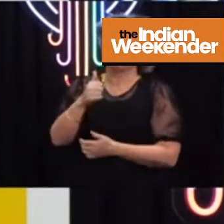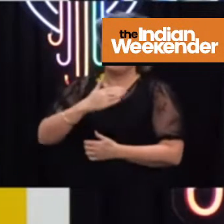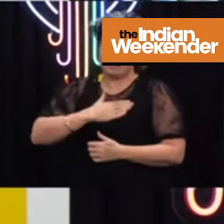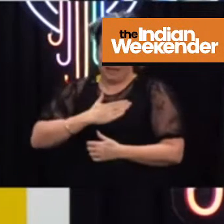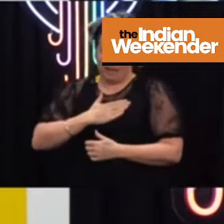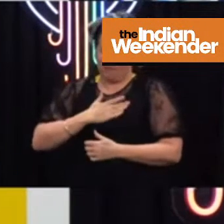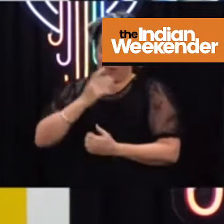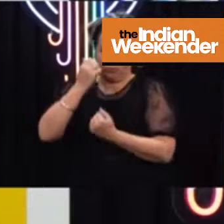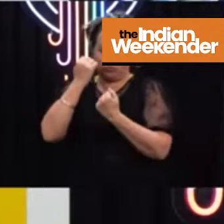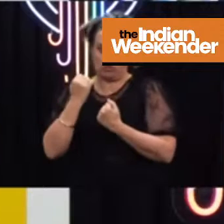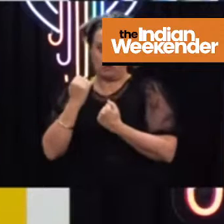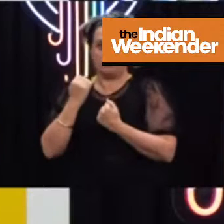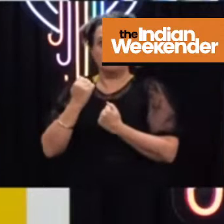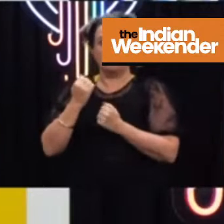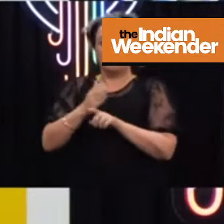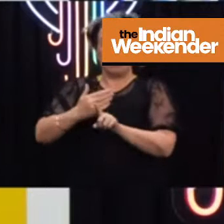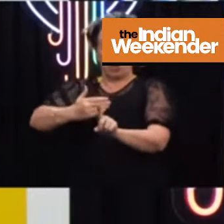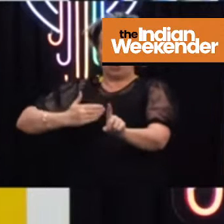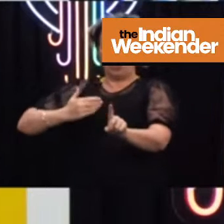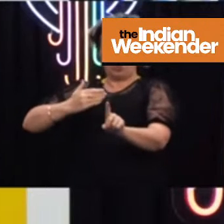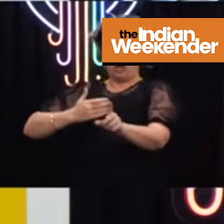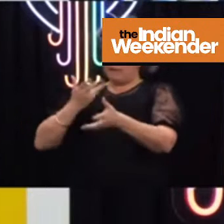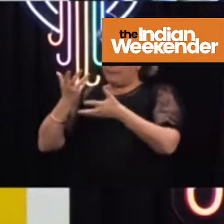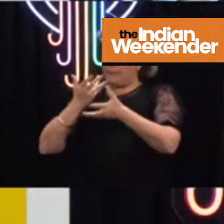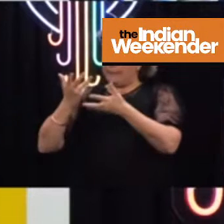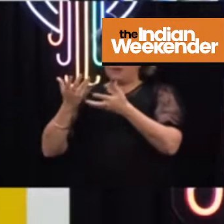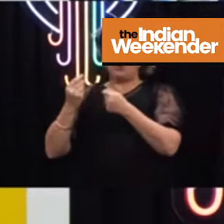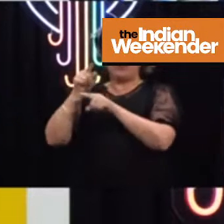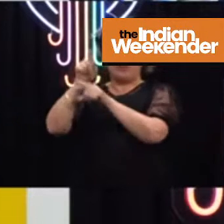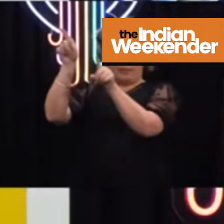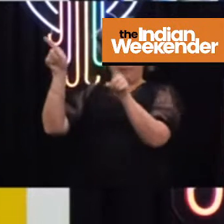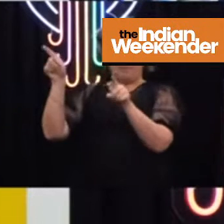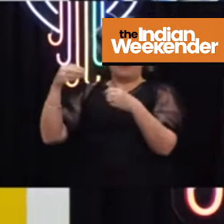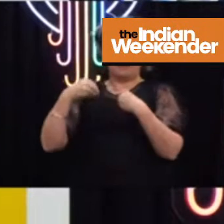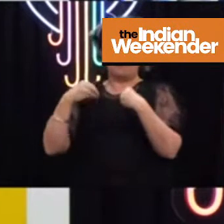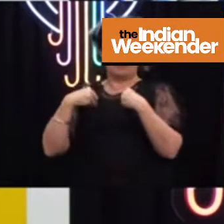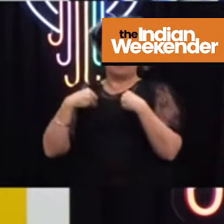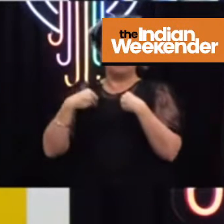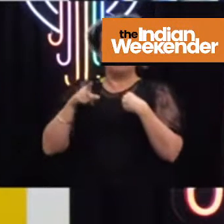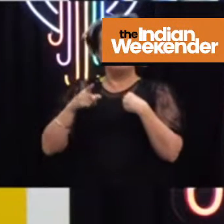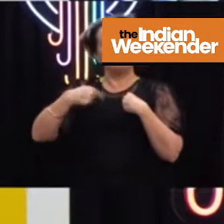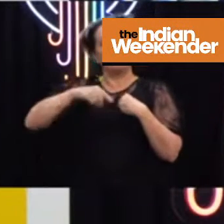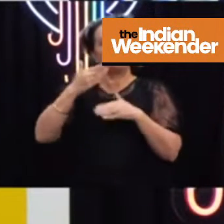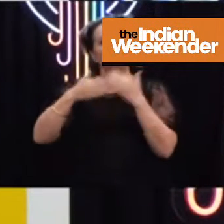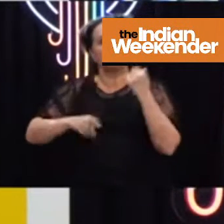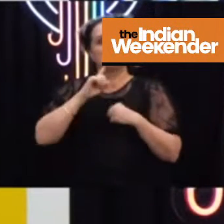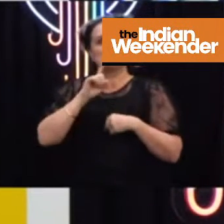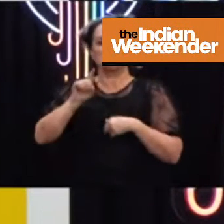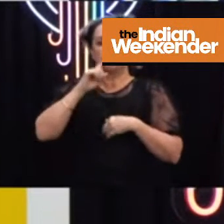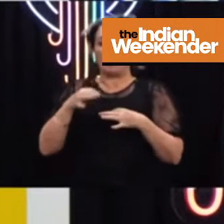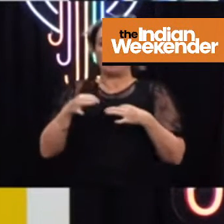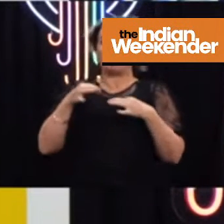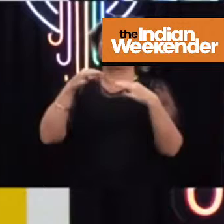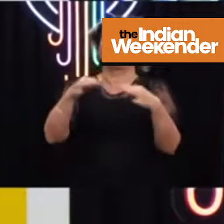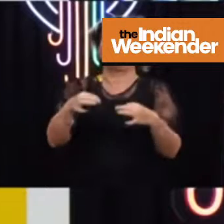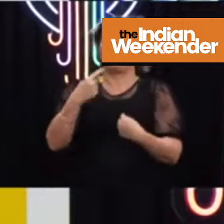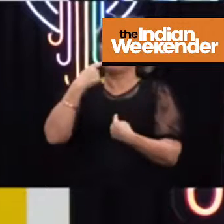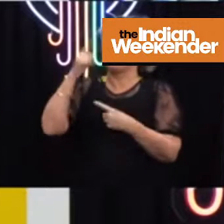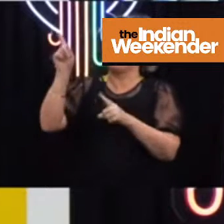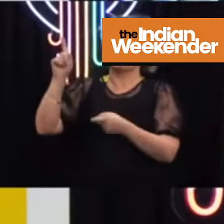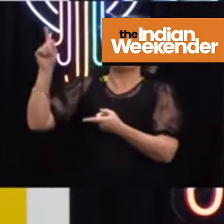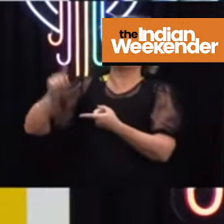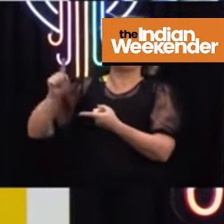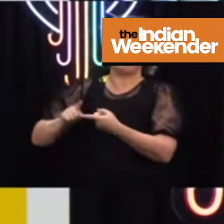those negotiations very early on, but I can tell you at no point did we, for instance, say, we'll delay ordering something from there so it will be